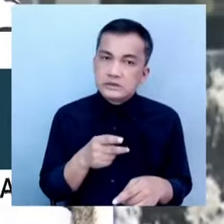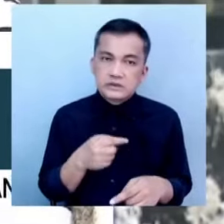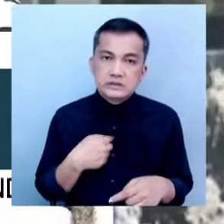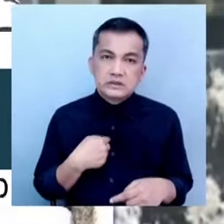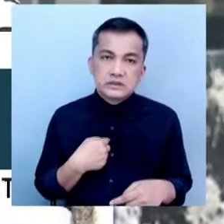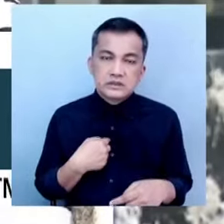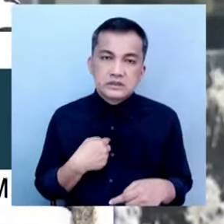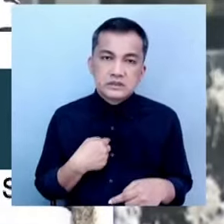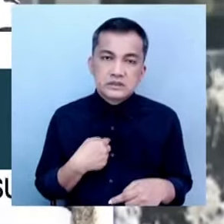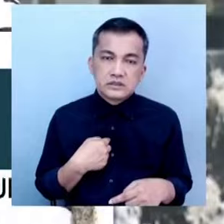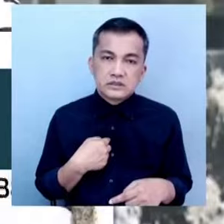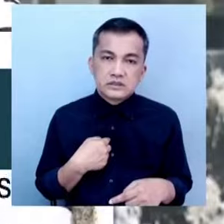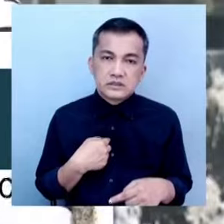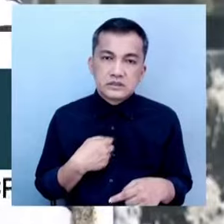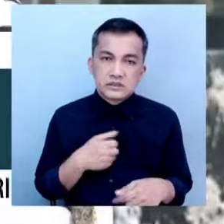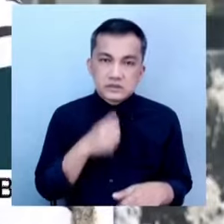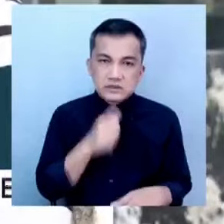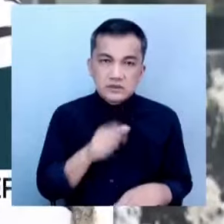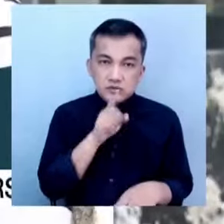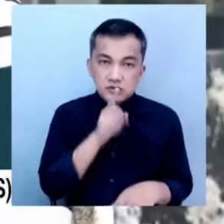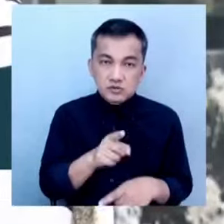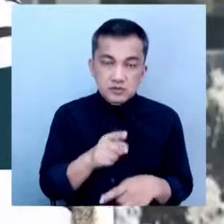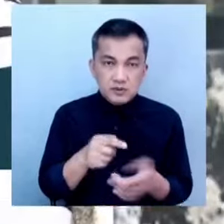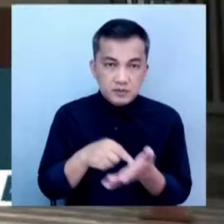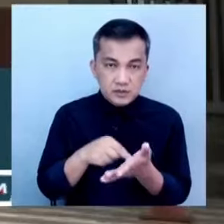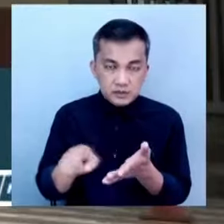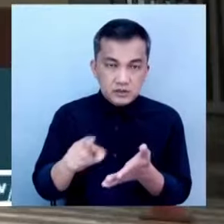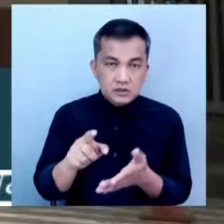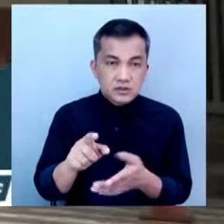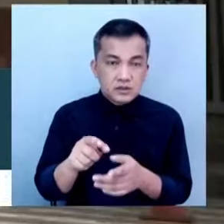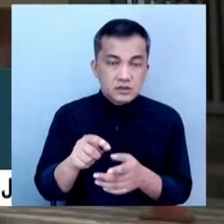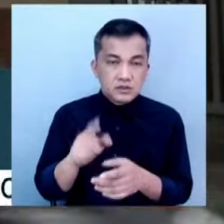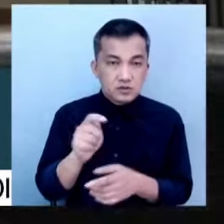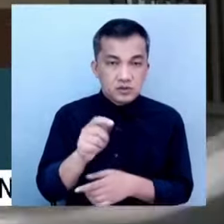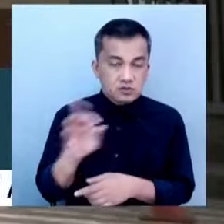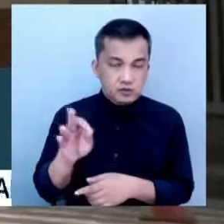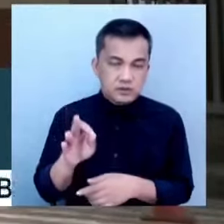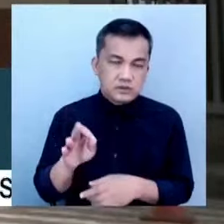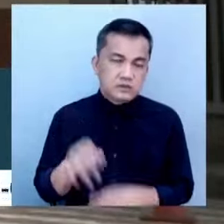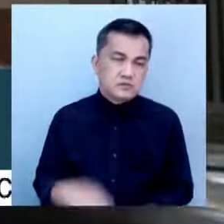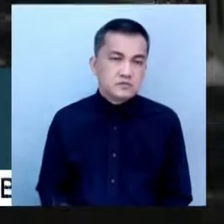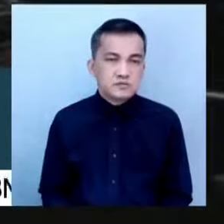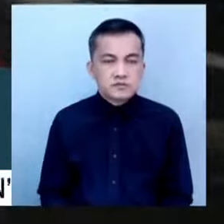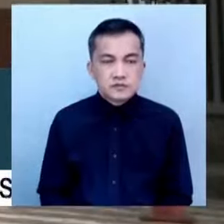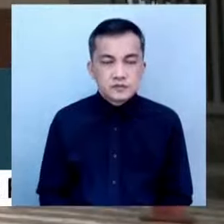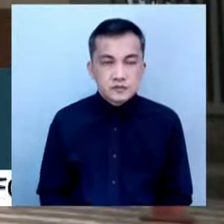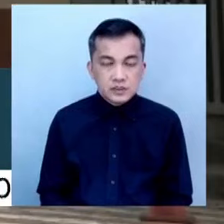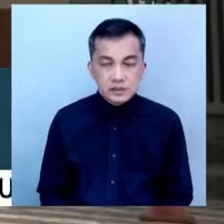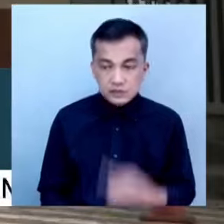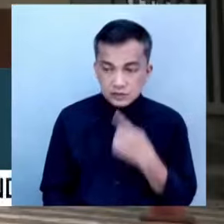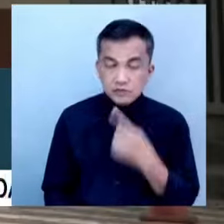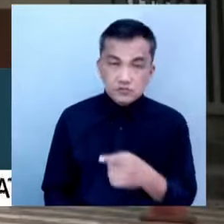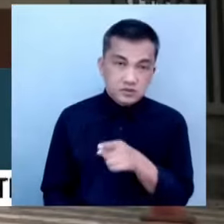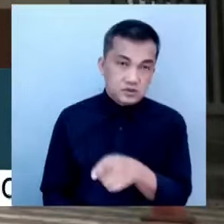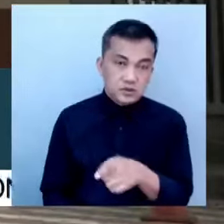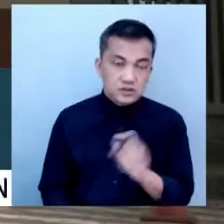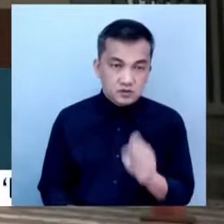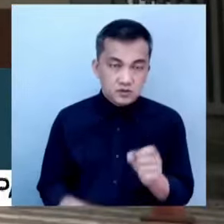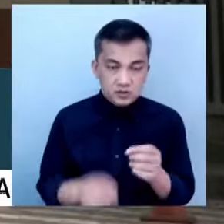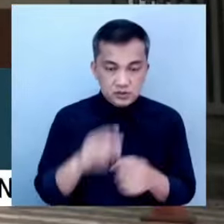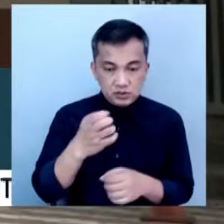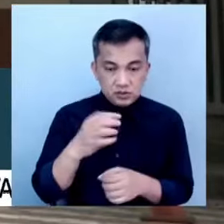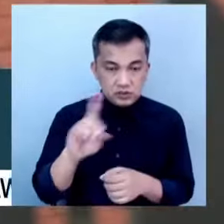ma-sure na makakapagbayad kami sa tuition ng bata. CHED says these should only be offered during